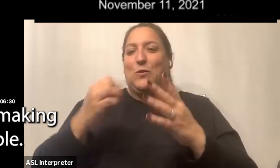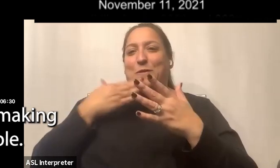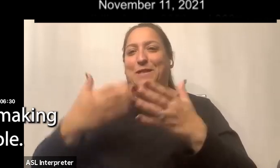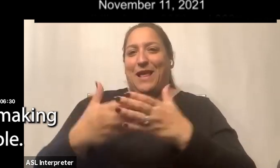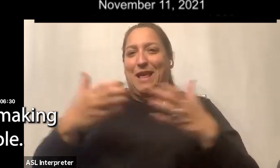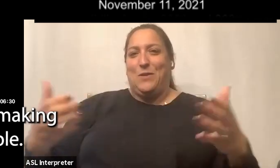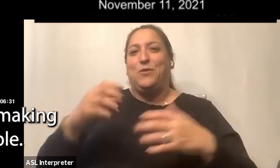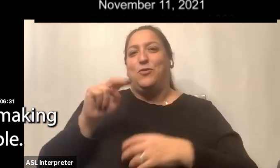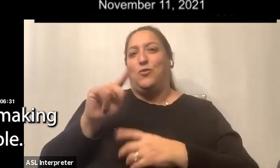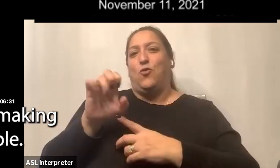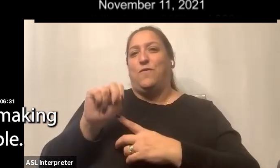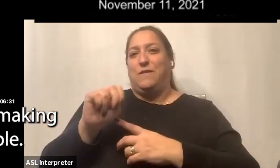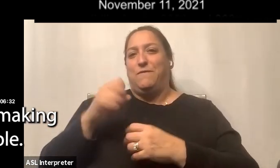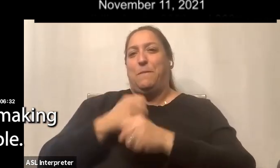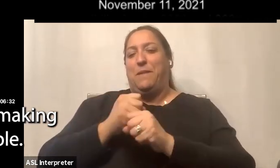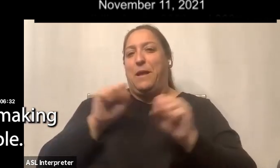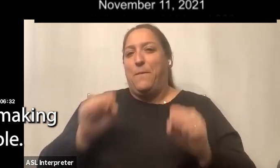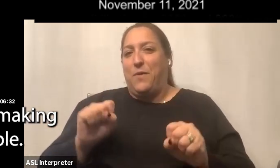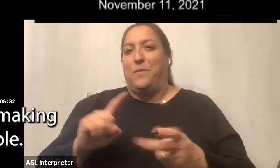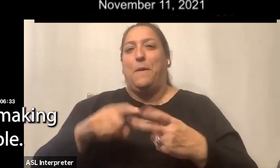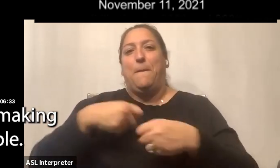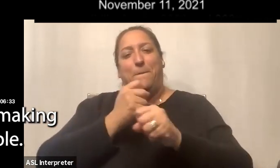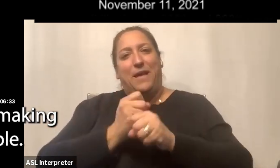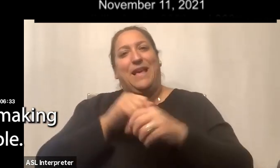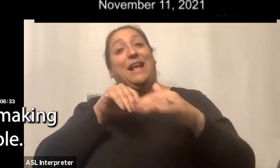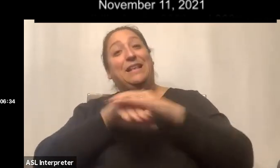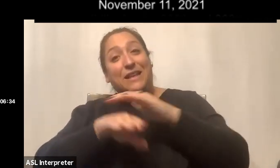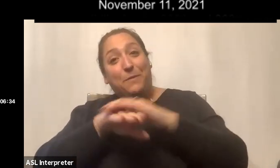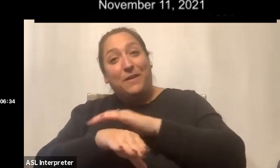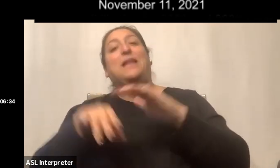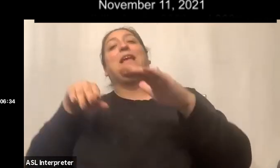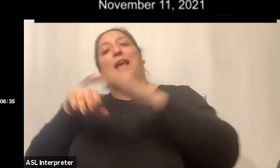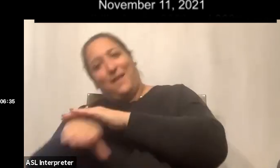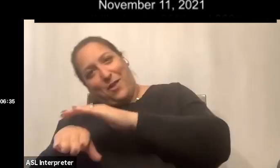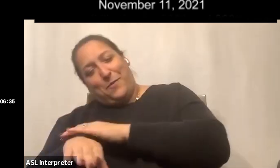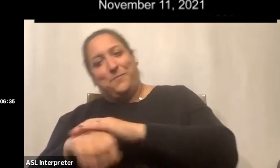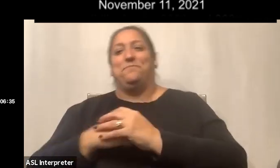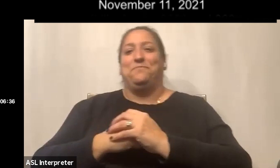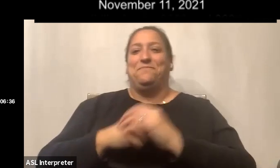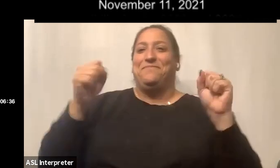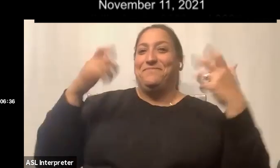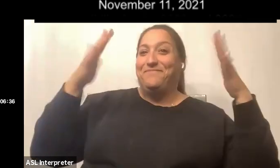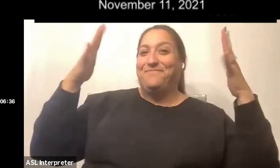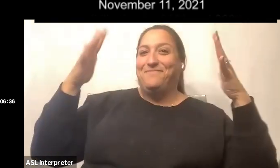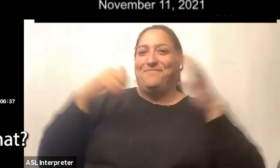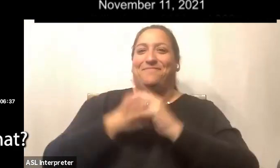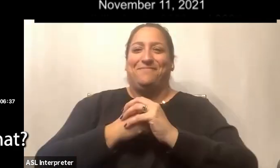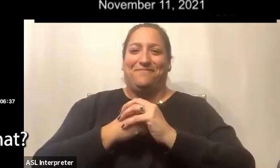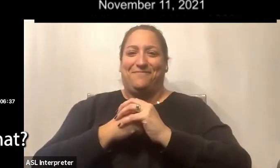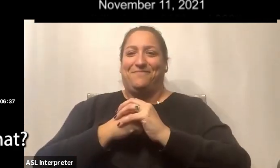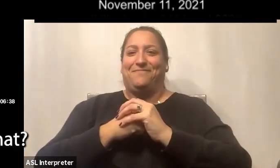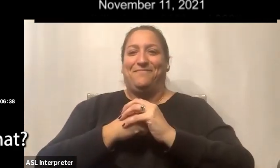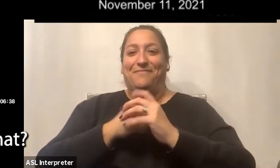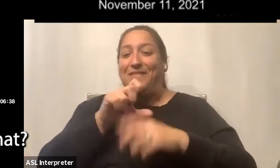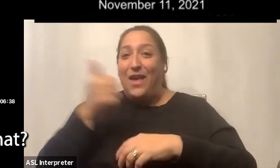for making that possible and for making accessibility accessible. Yes, yay. Are there